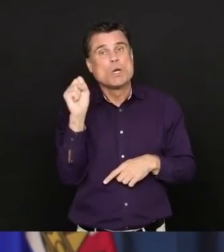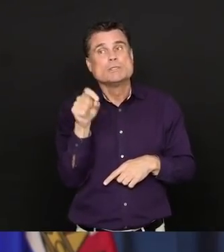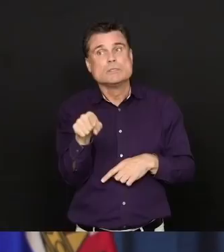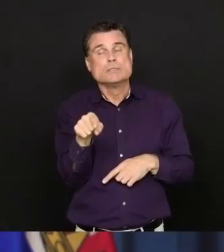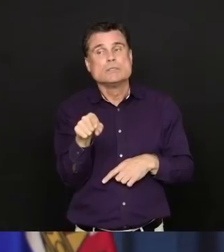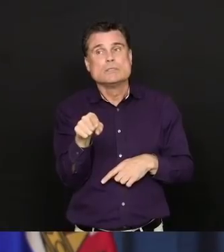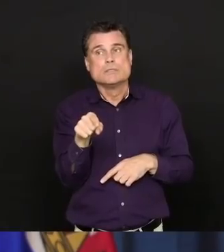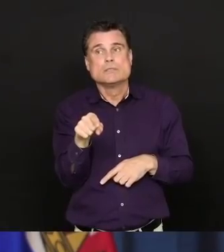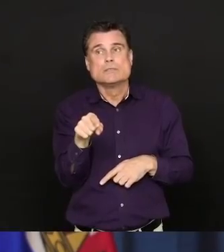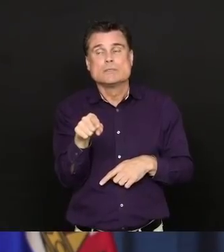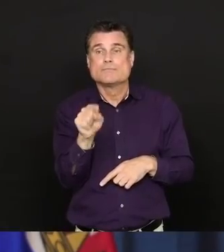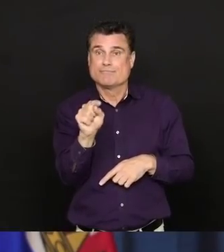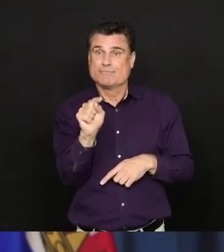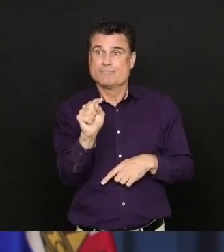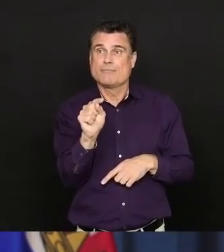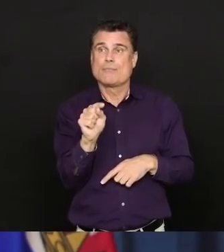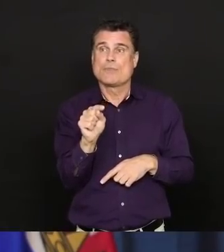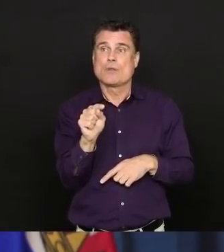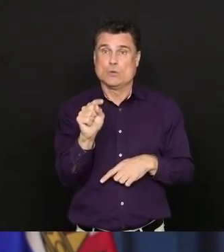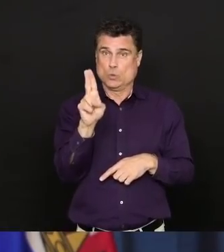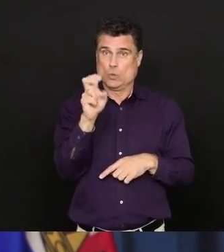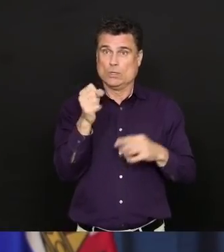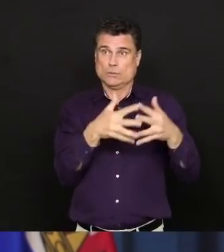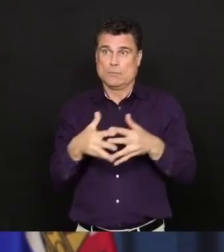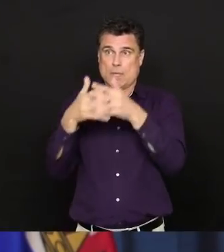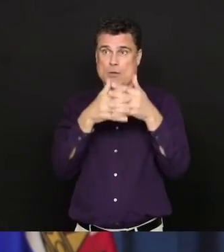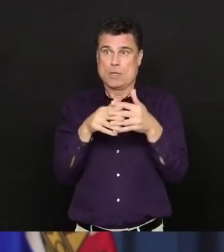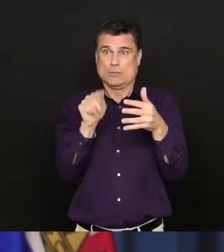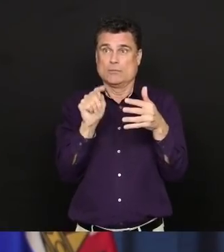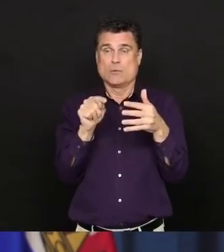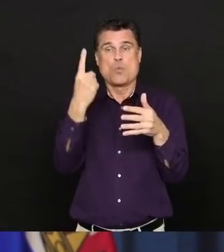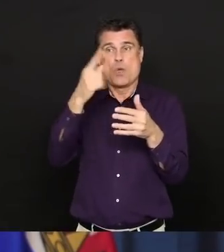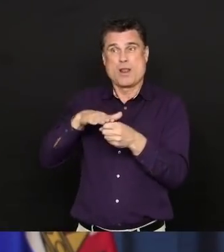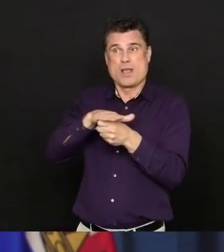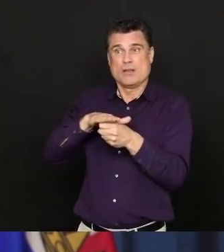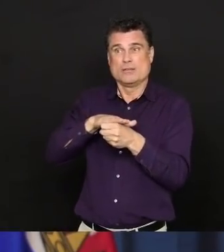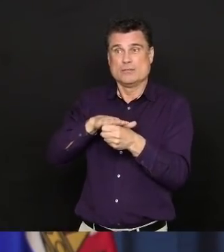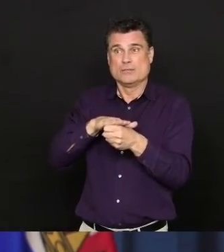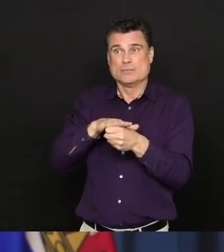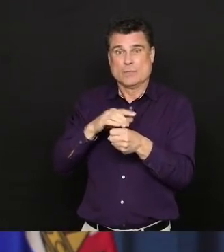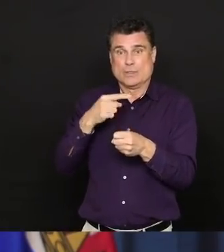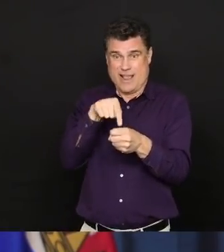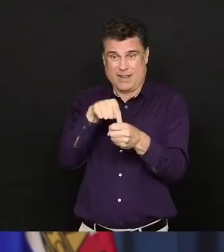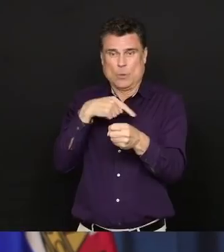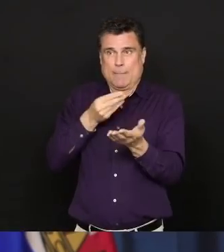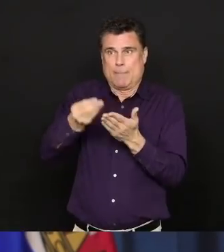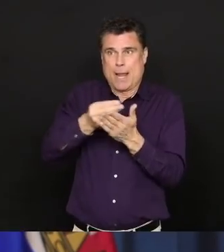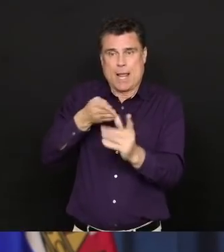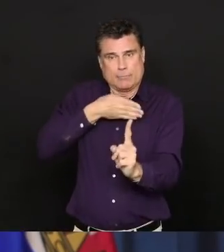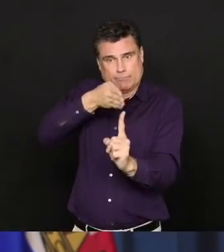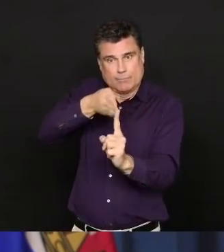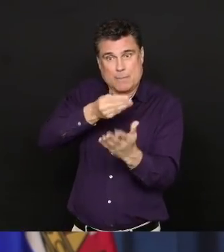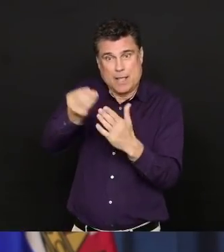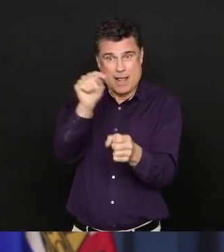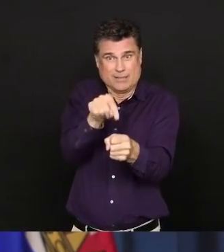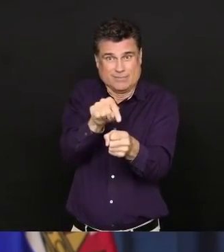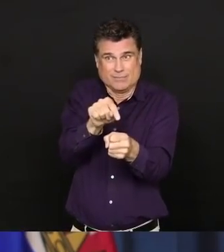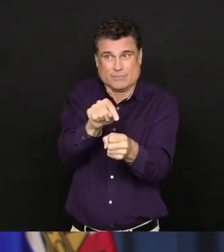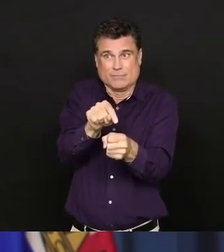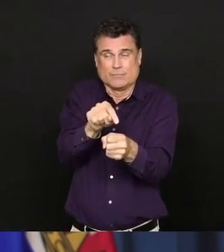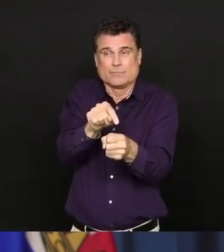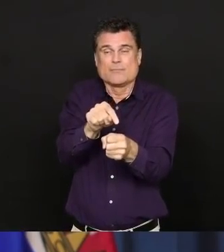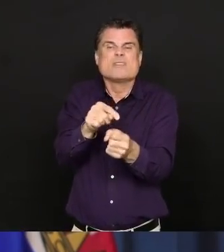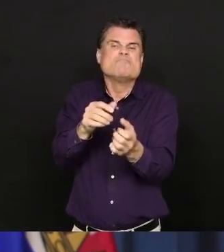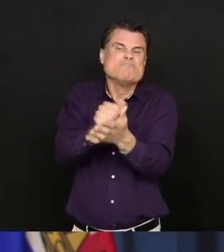about PPE. We heard disappointing news from the United States today. Although it's not surprising, it reflects the challenges we